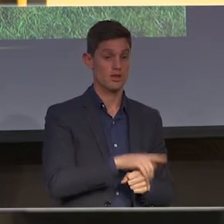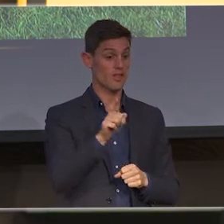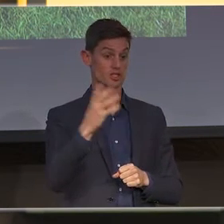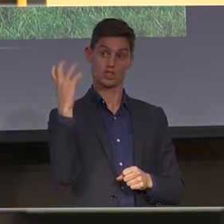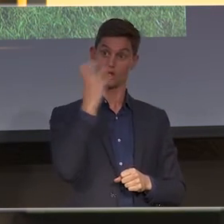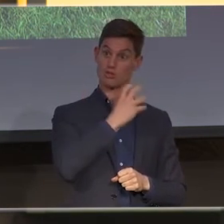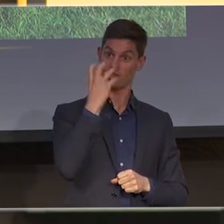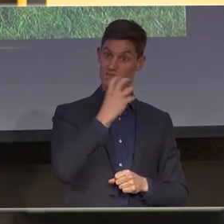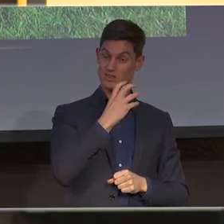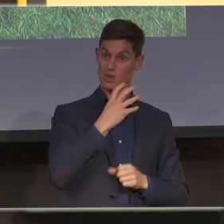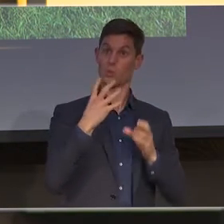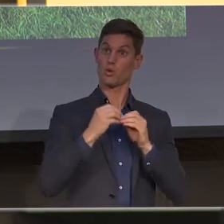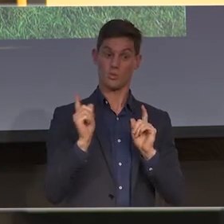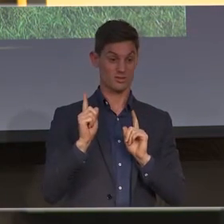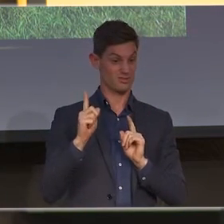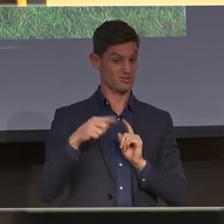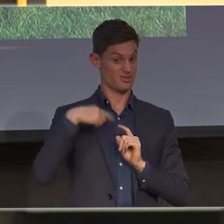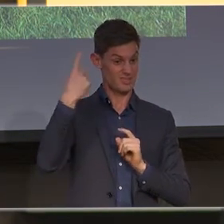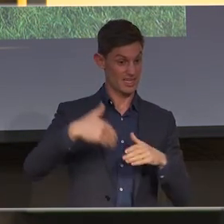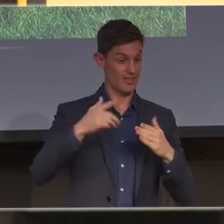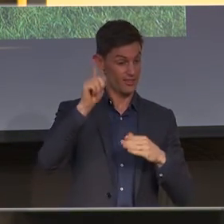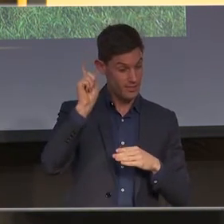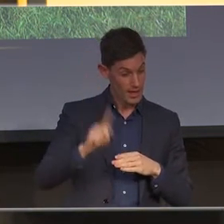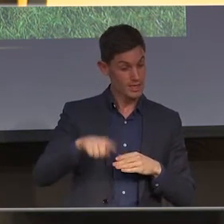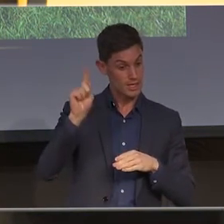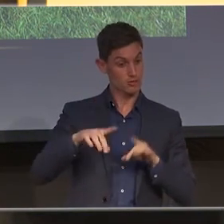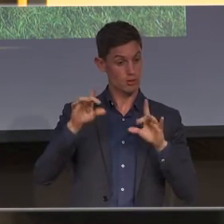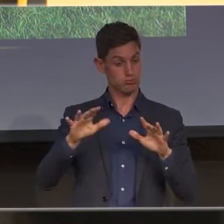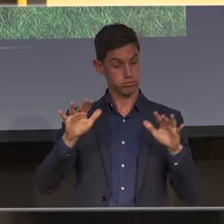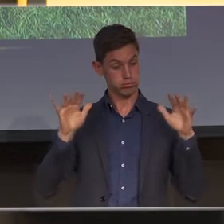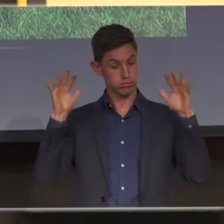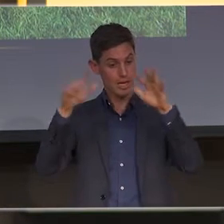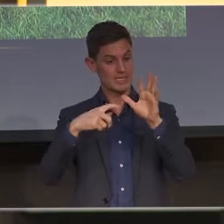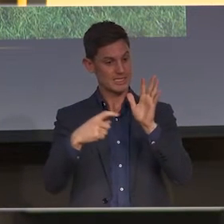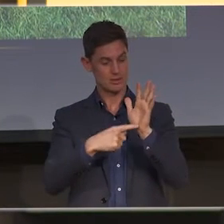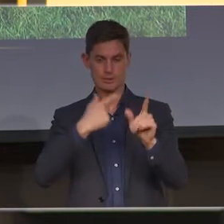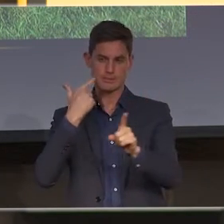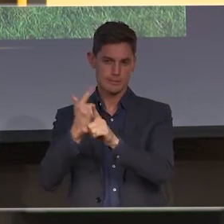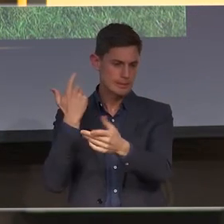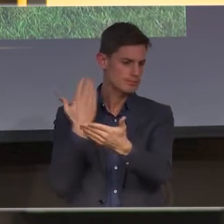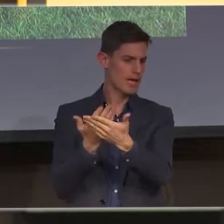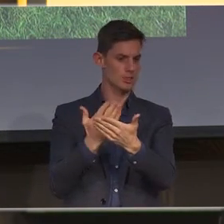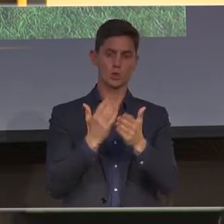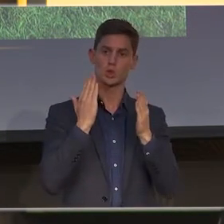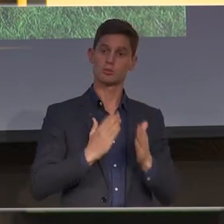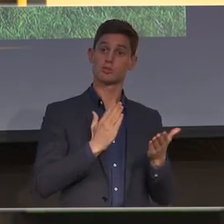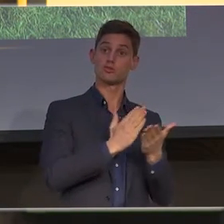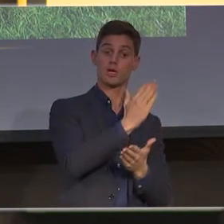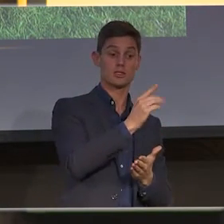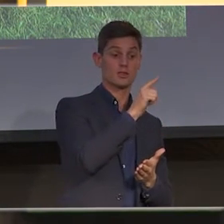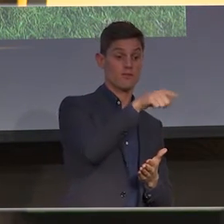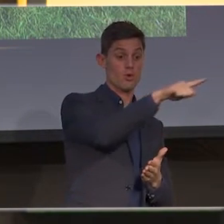follow a day where thousands of Australians converged on the capital to demand the human rights of Aboriginal people in the Northern Territory be